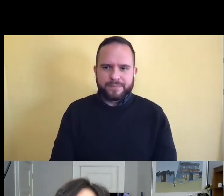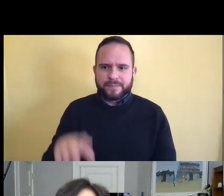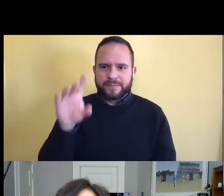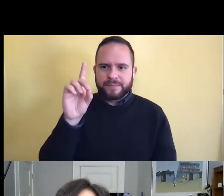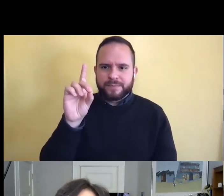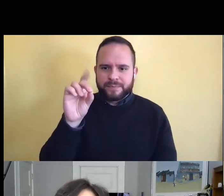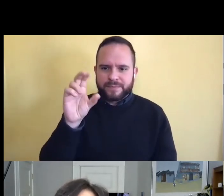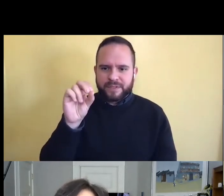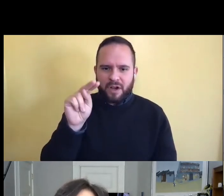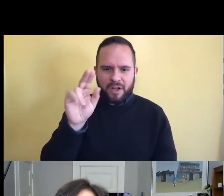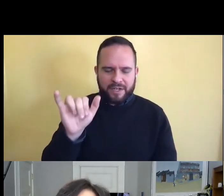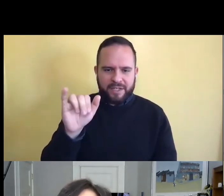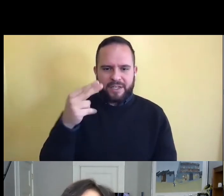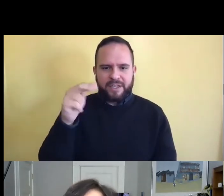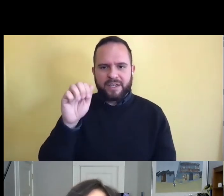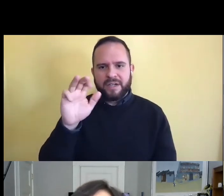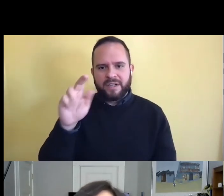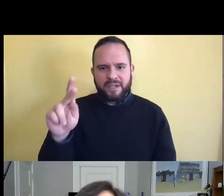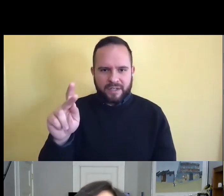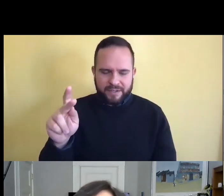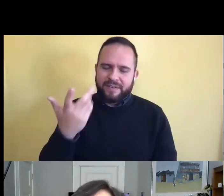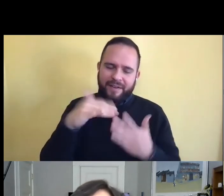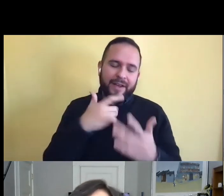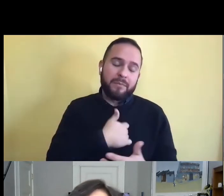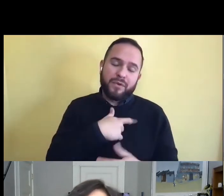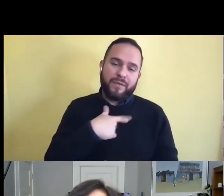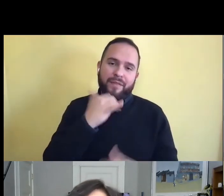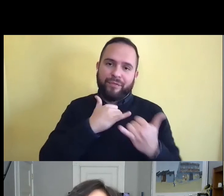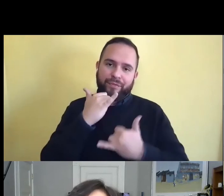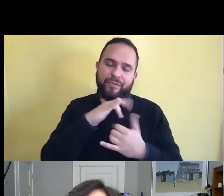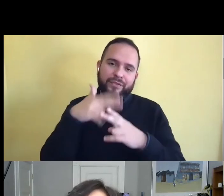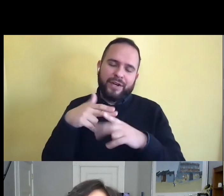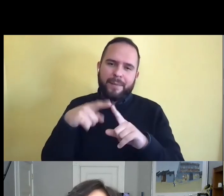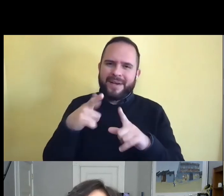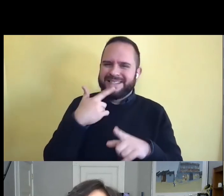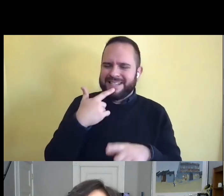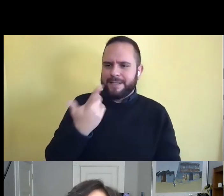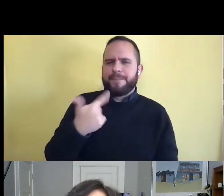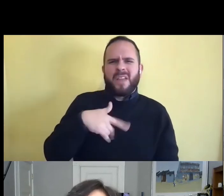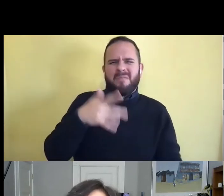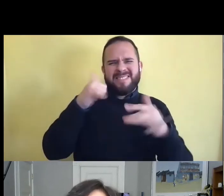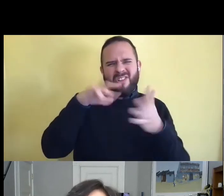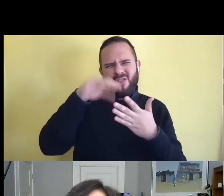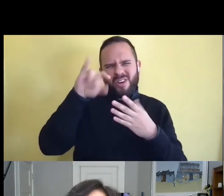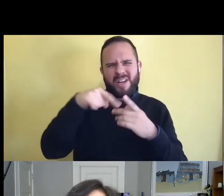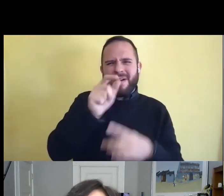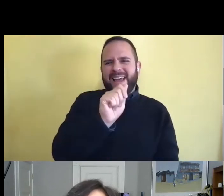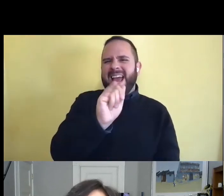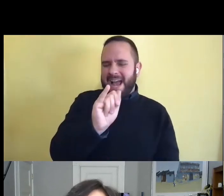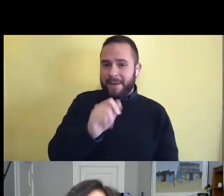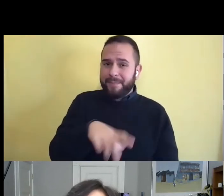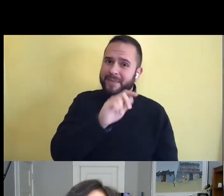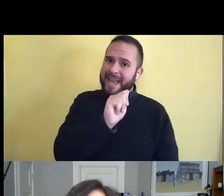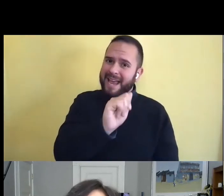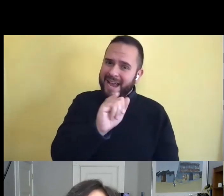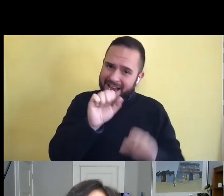which once again probably butchered your name, I apologize, but I'm still learning about AI. Will the AI have the ability to